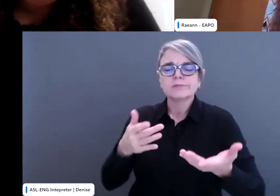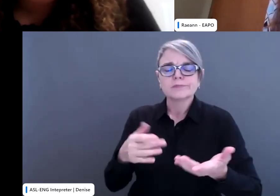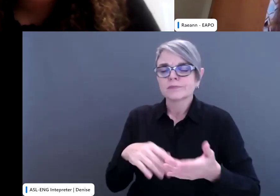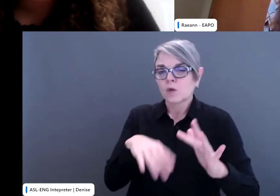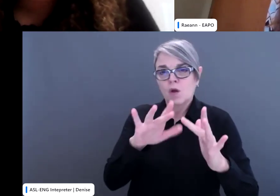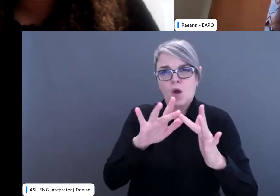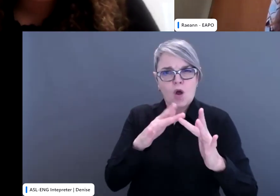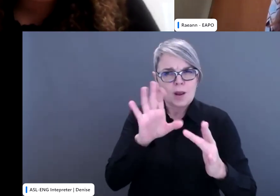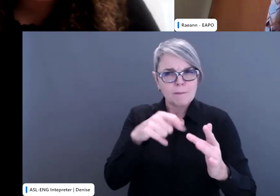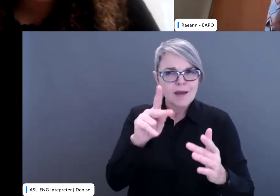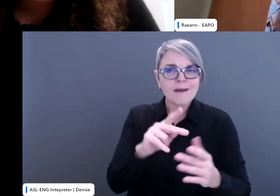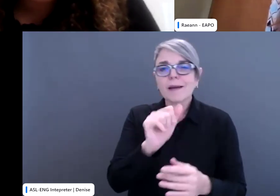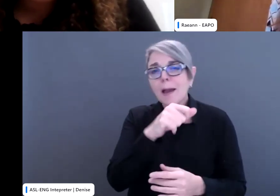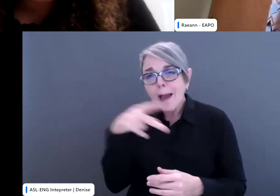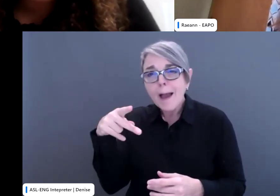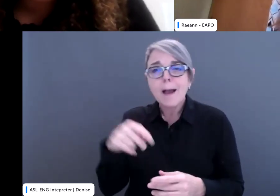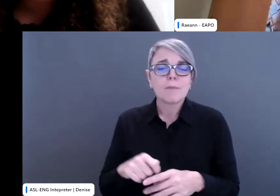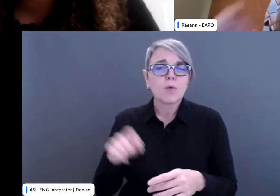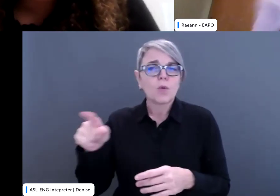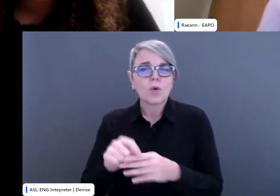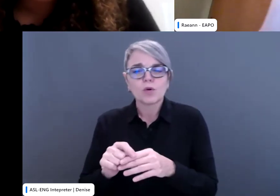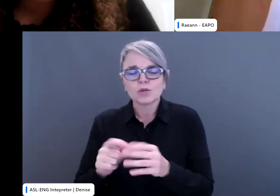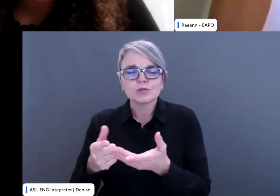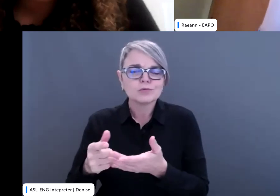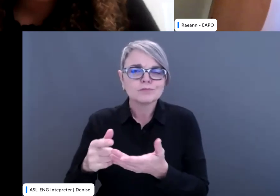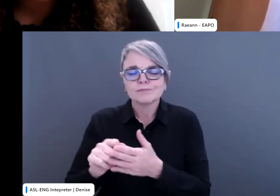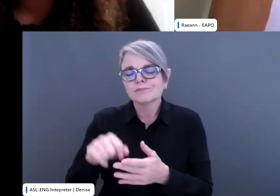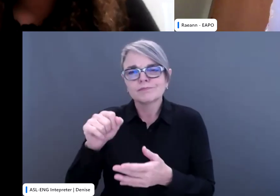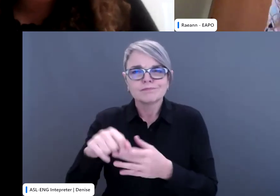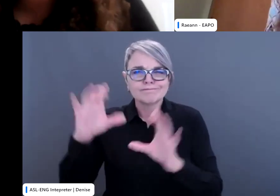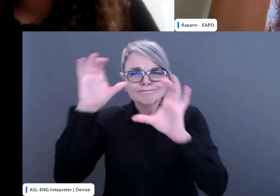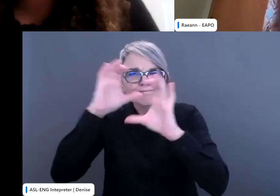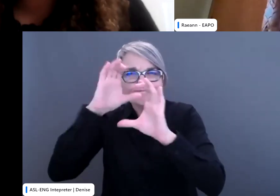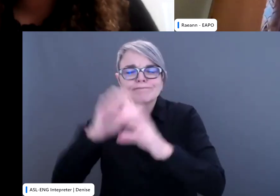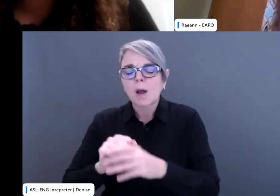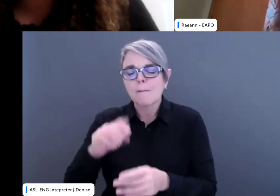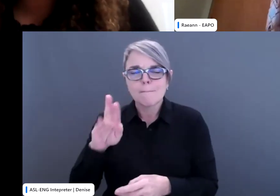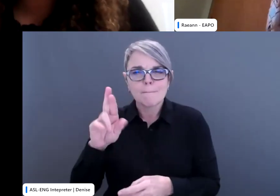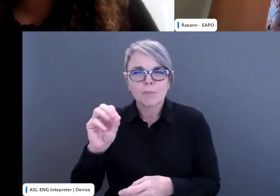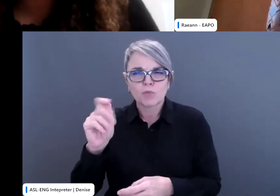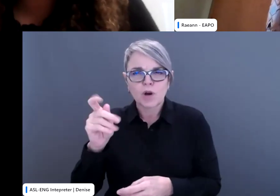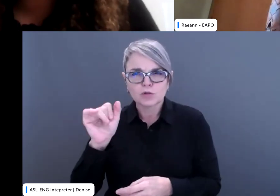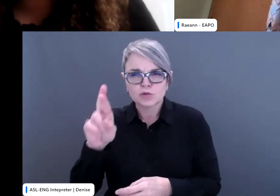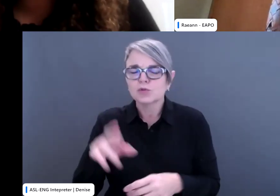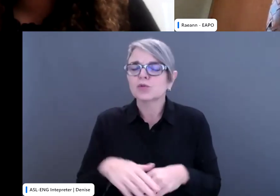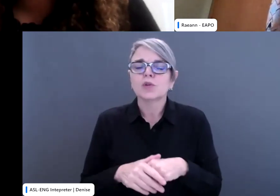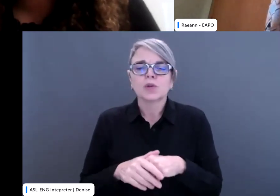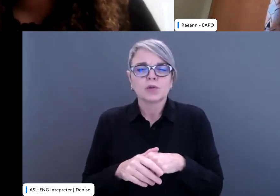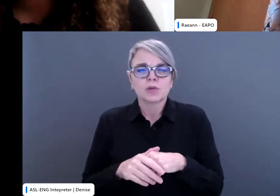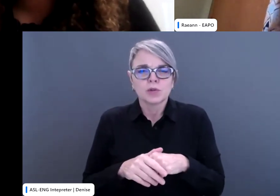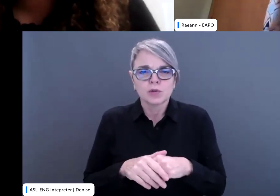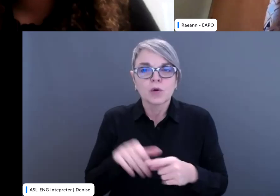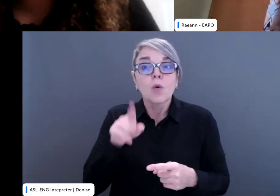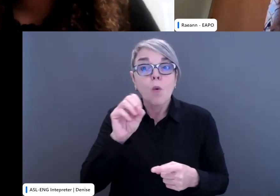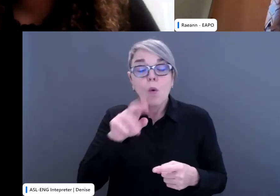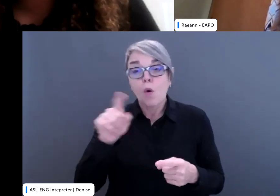And somebody's also asking, is using the chat, the little box that shows up on the chat box on a banking website, is